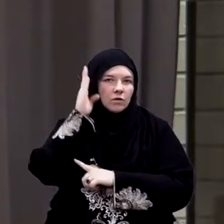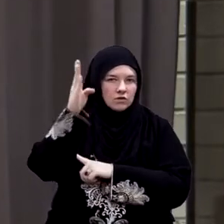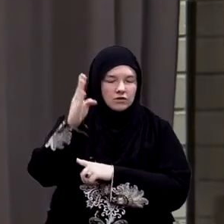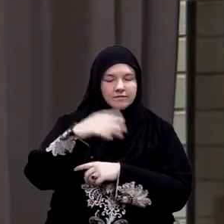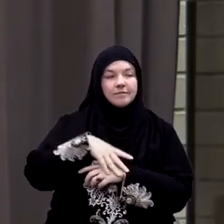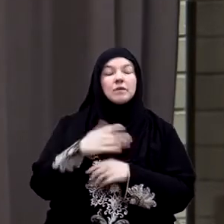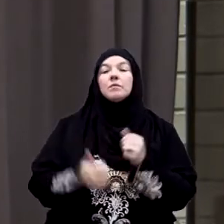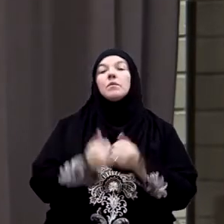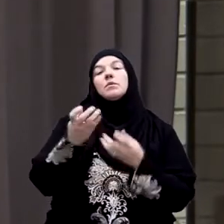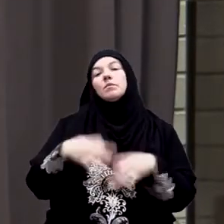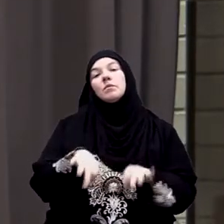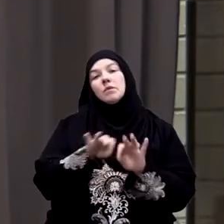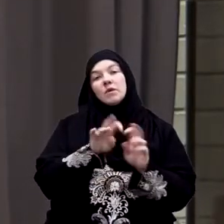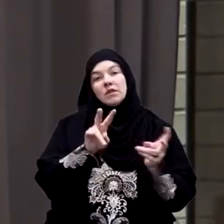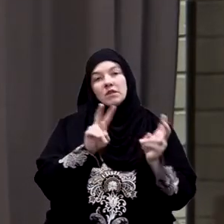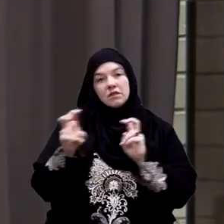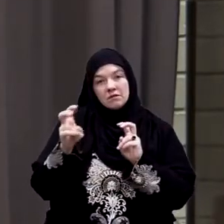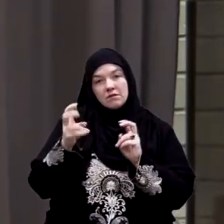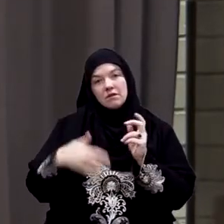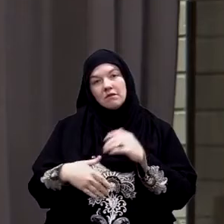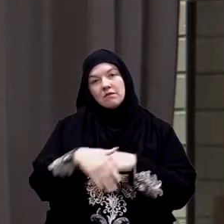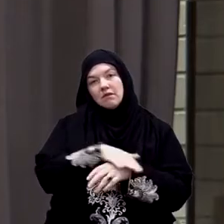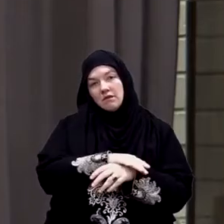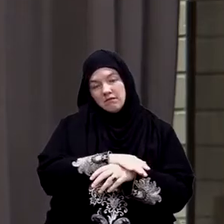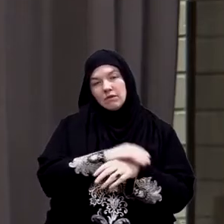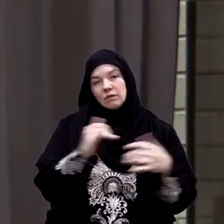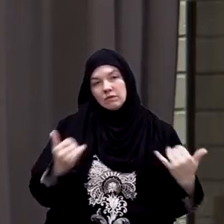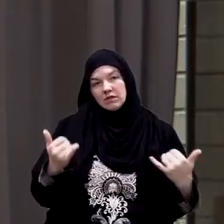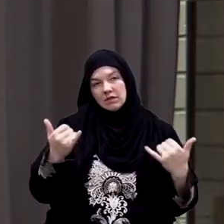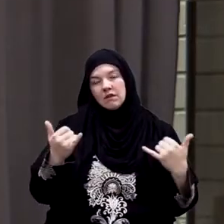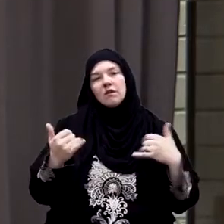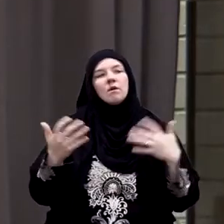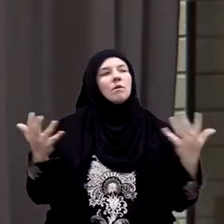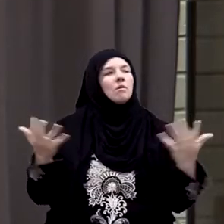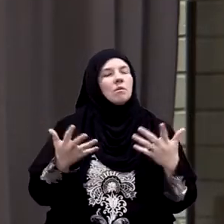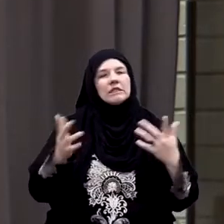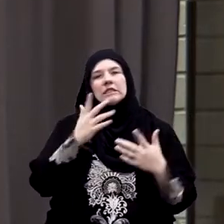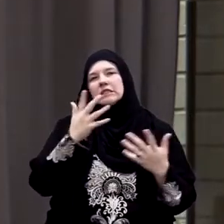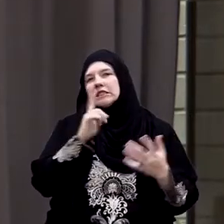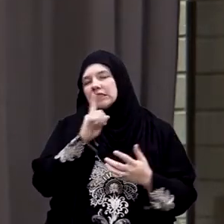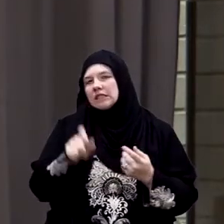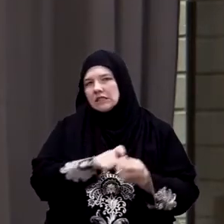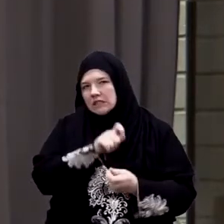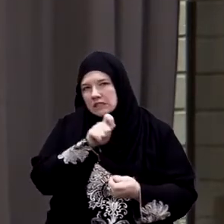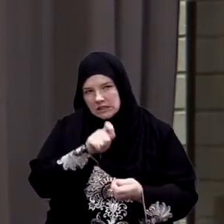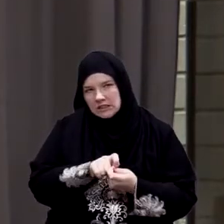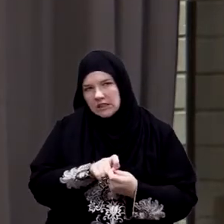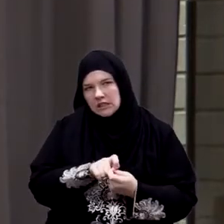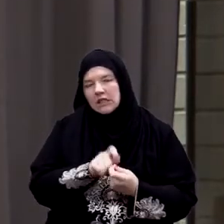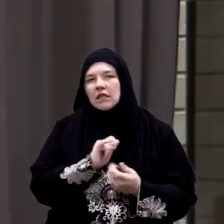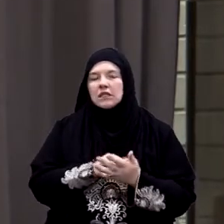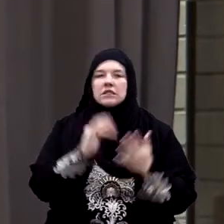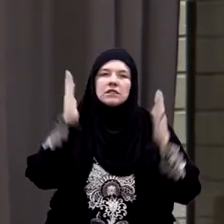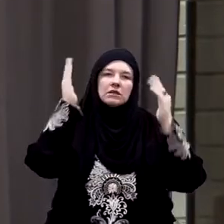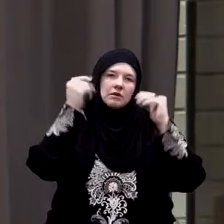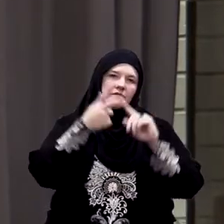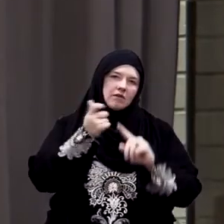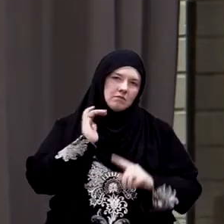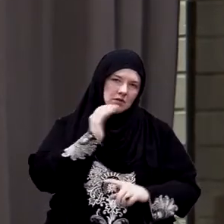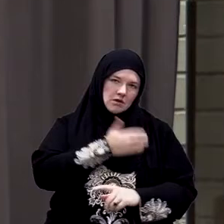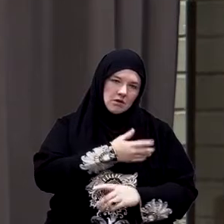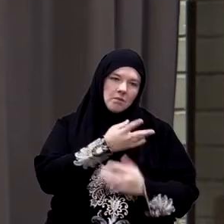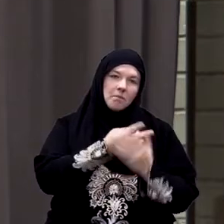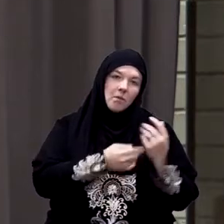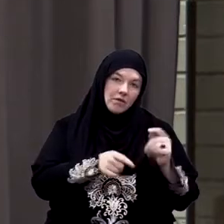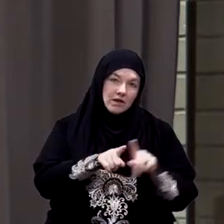most important issue we need to cover today is what is it exactly that is expected of us, both